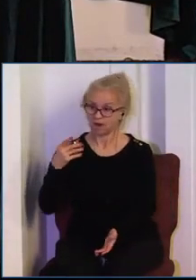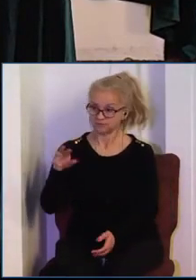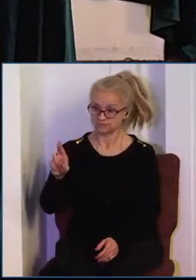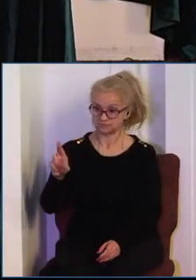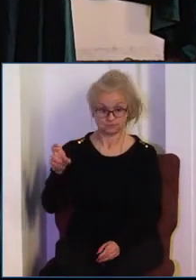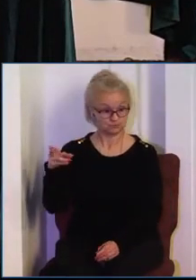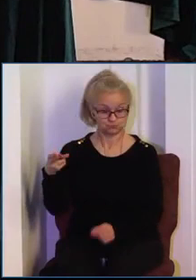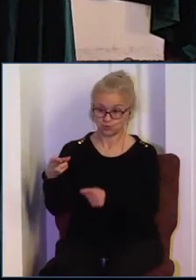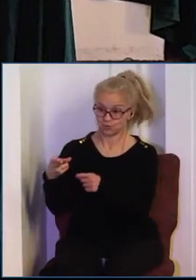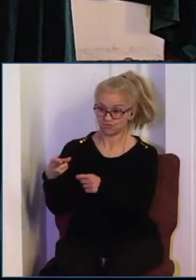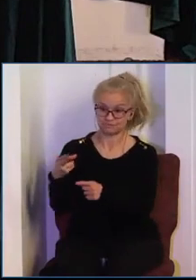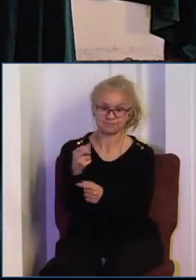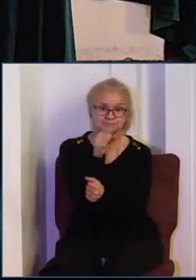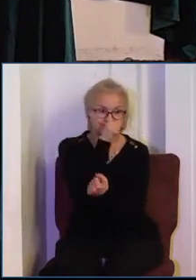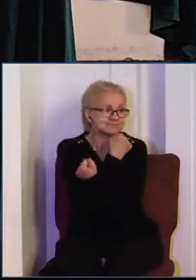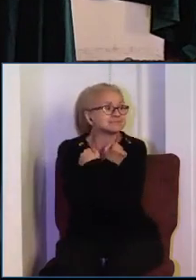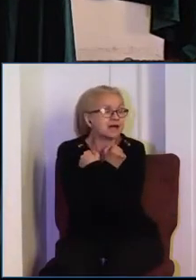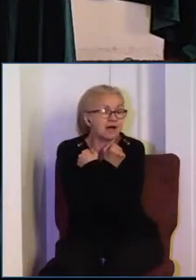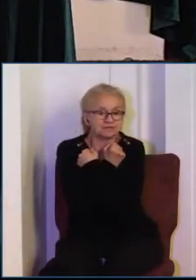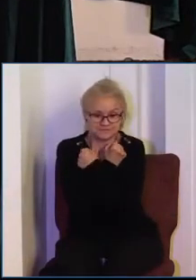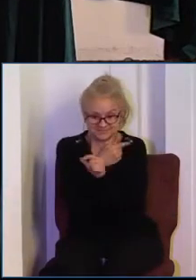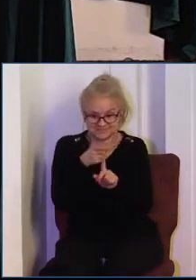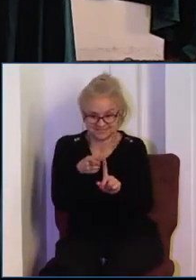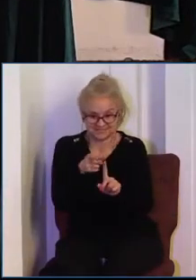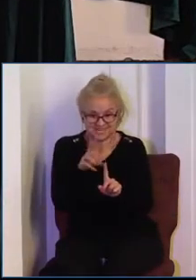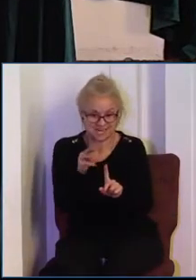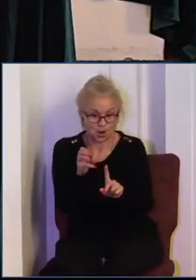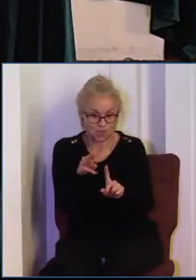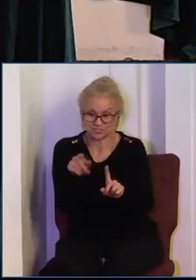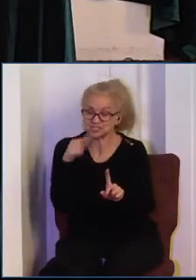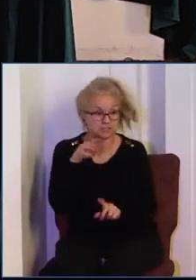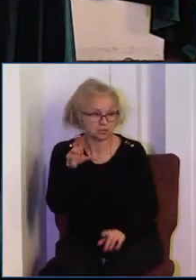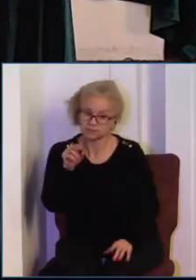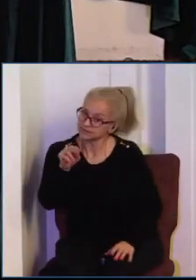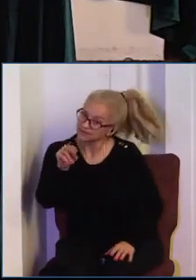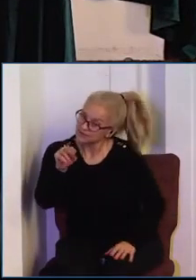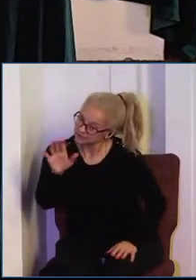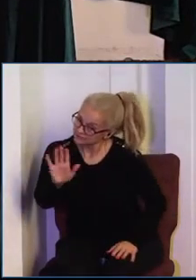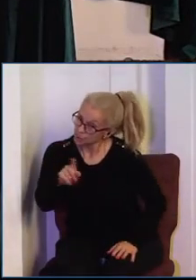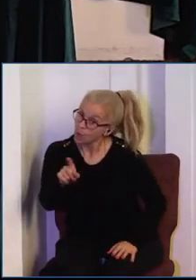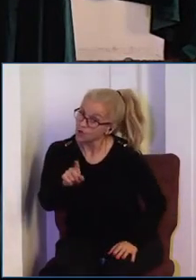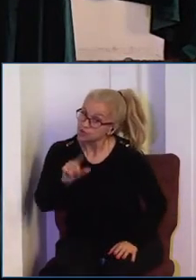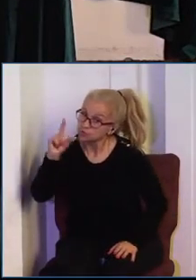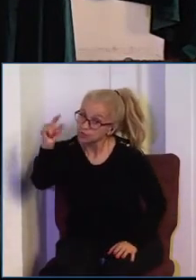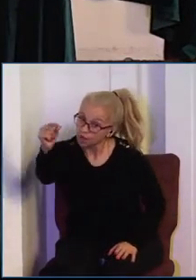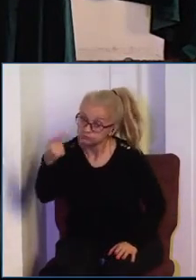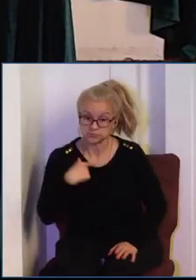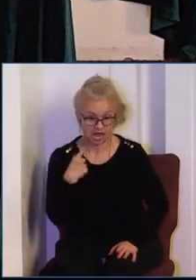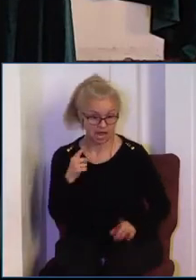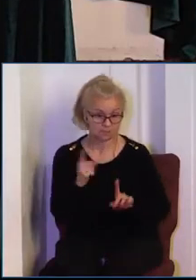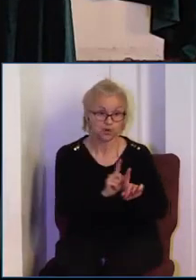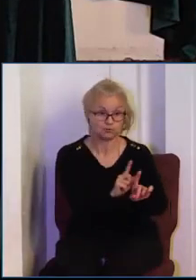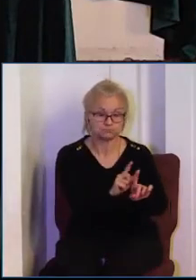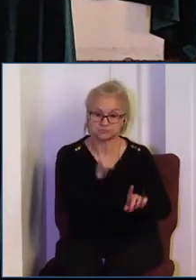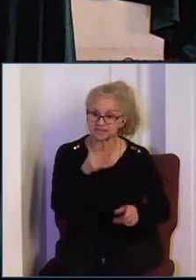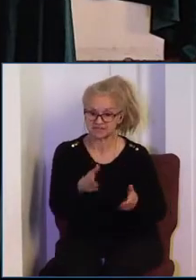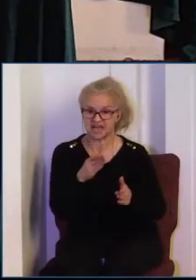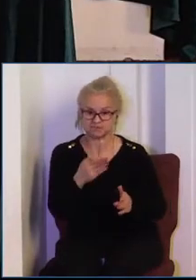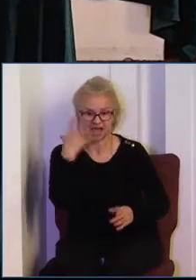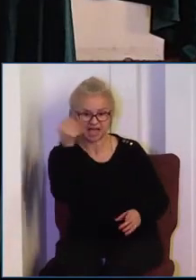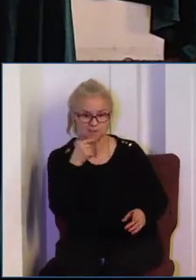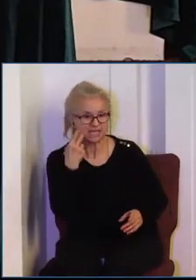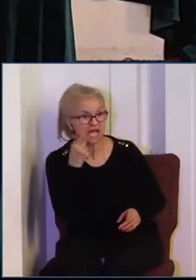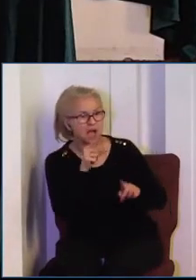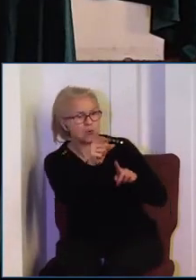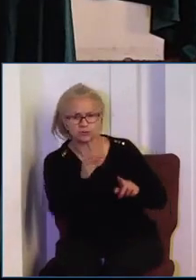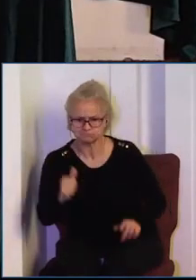Ruth loves Naomi so much. She says, oh, no. Where you're going, I'm going. I'm not letting you out of my